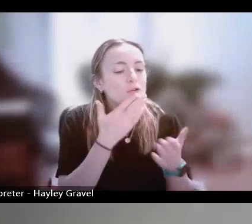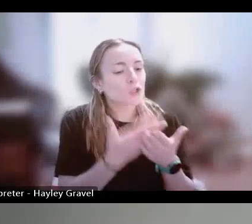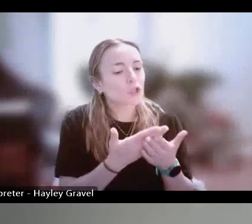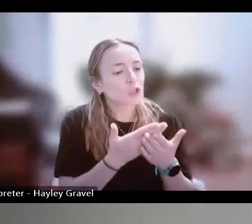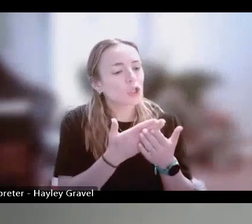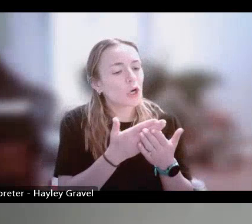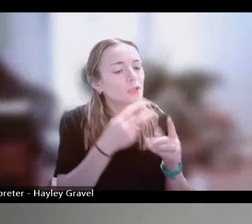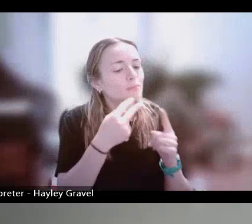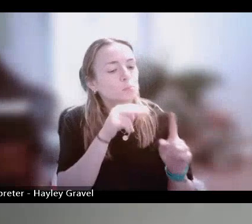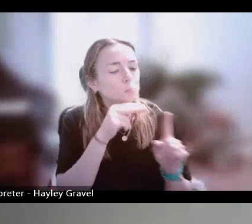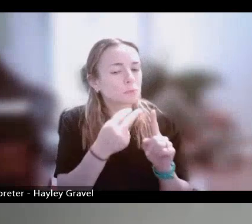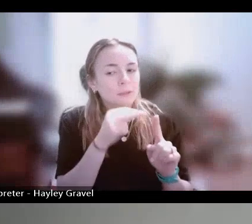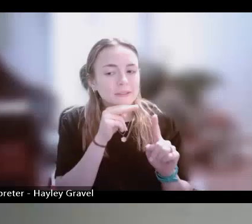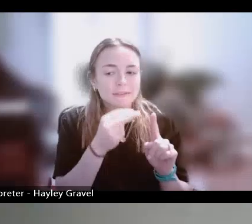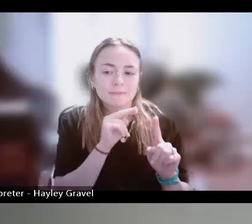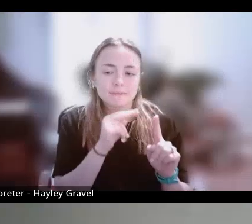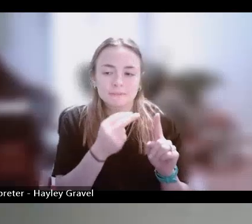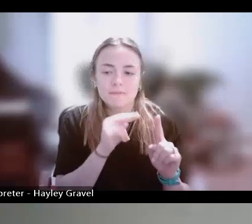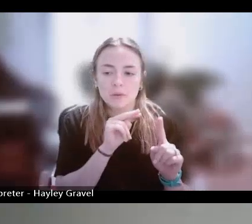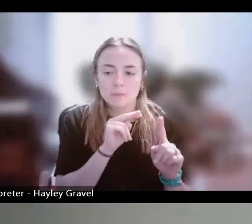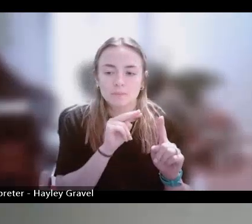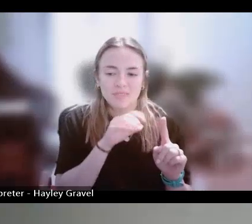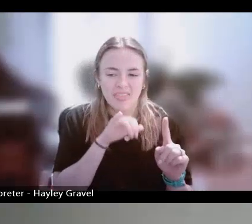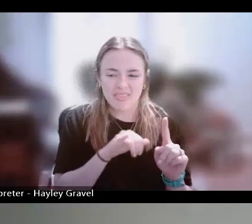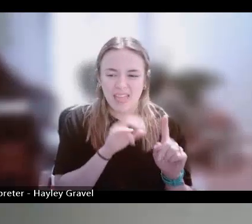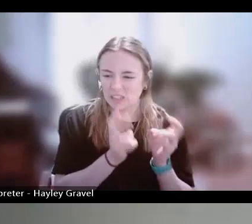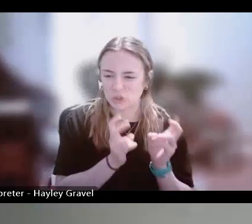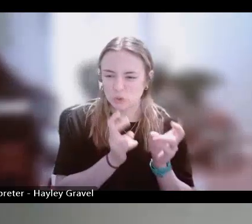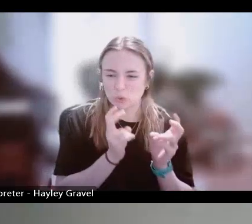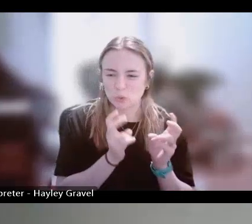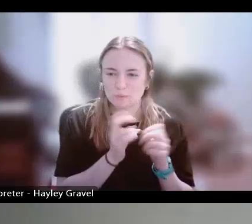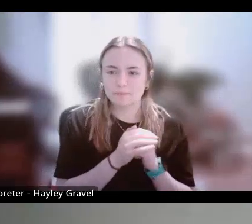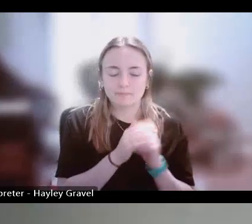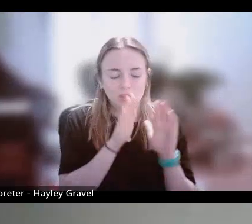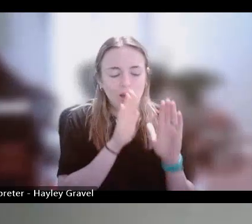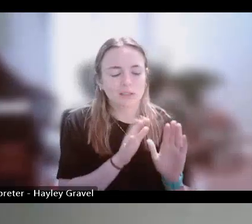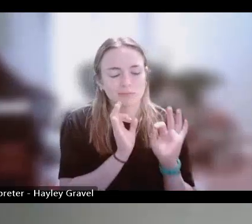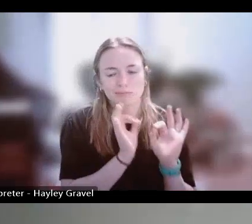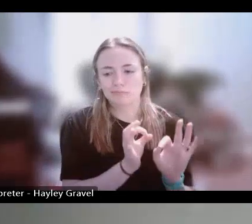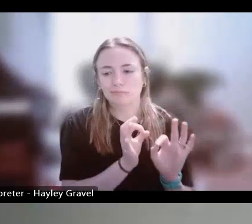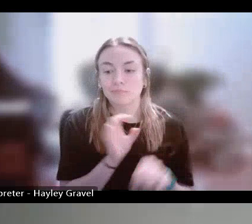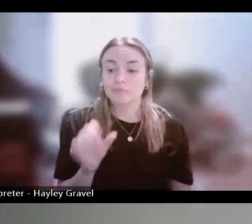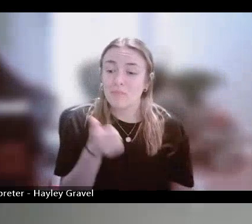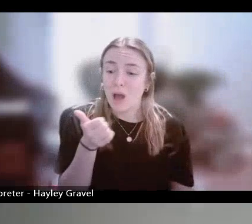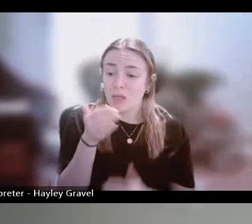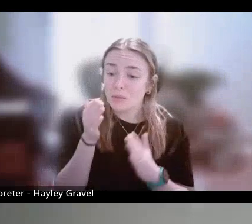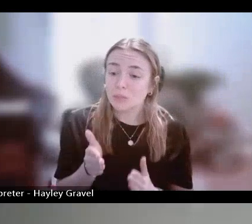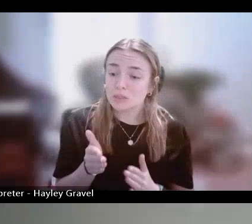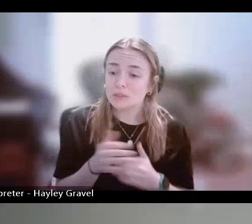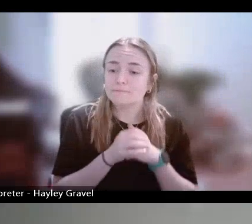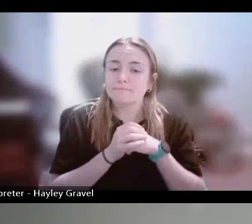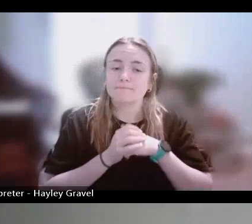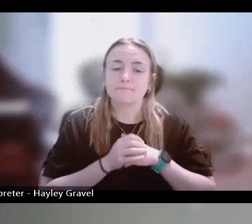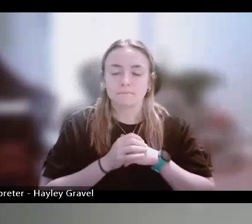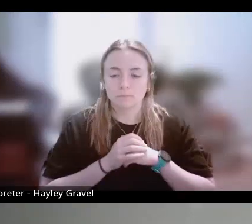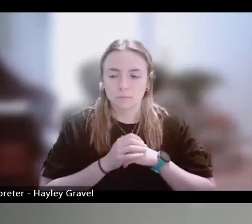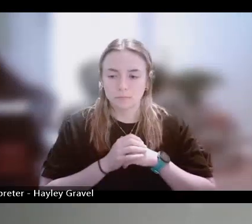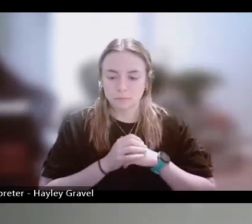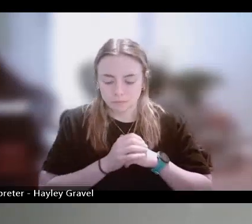look at that issue. Awesome. Someone else? Thank you.